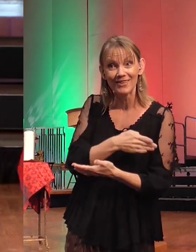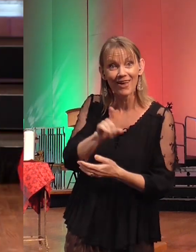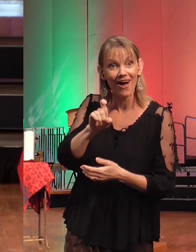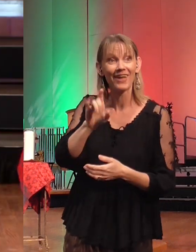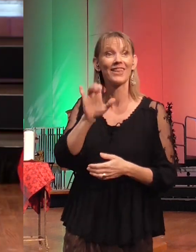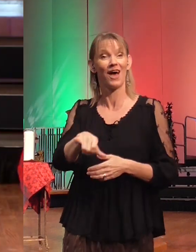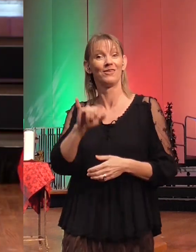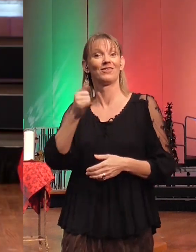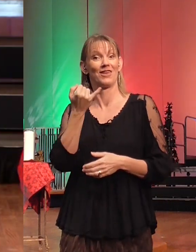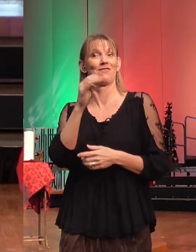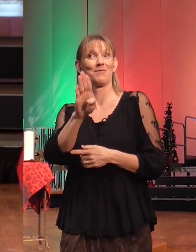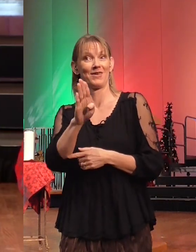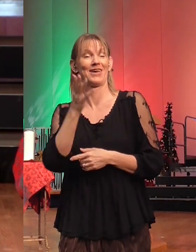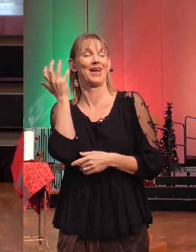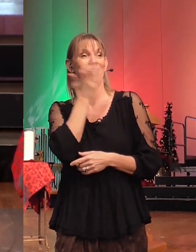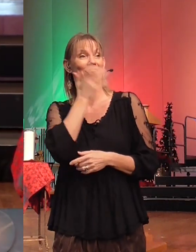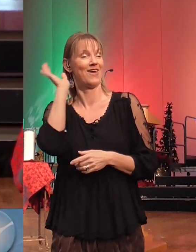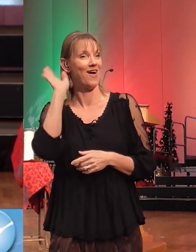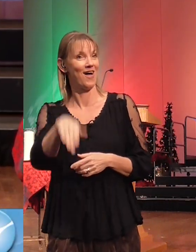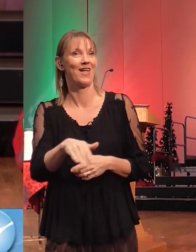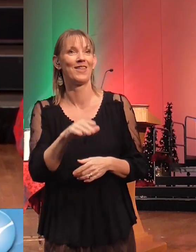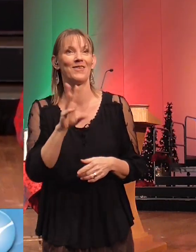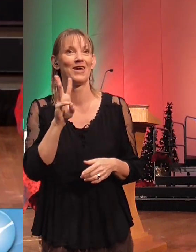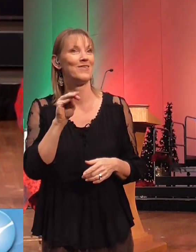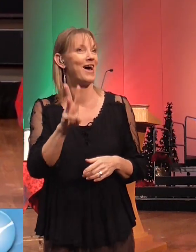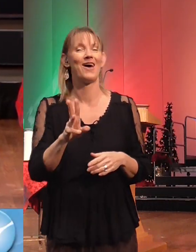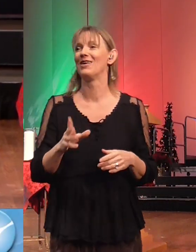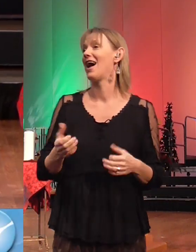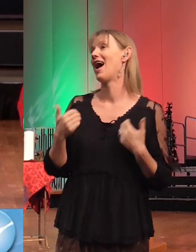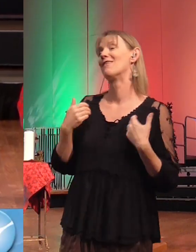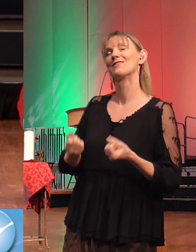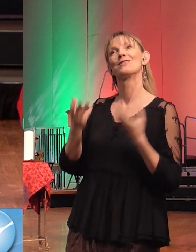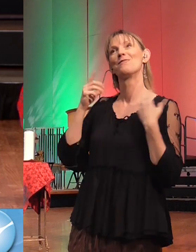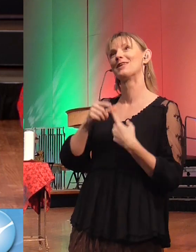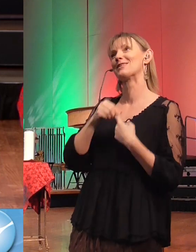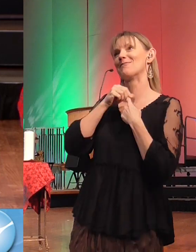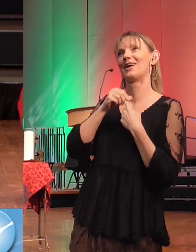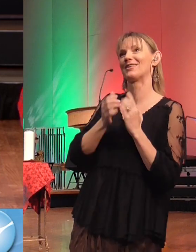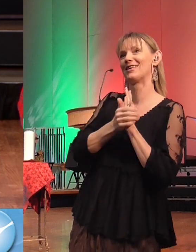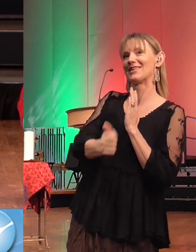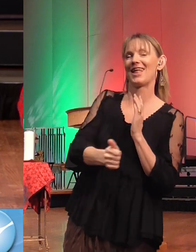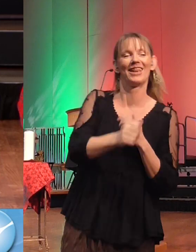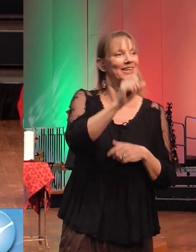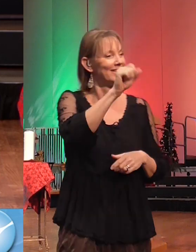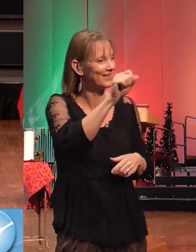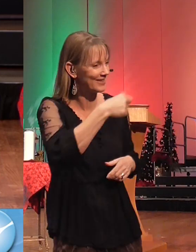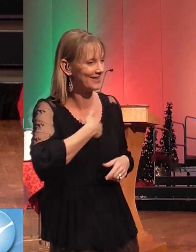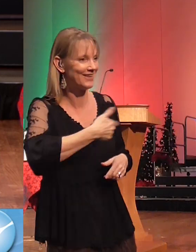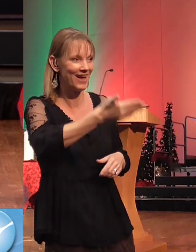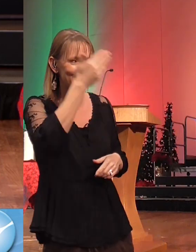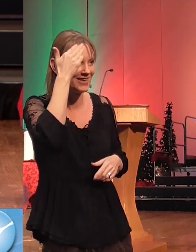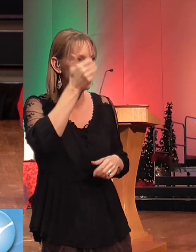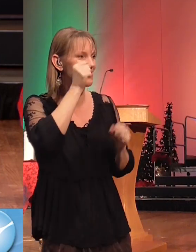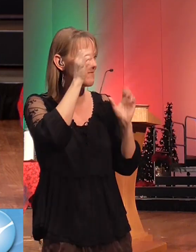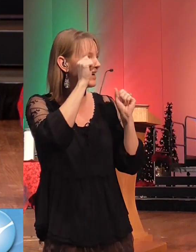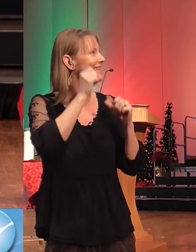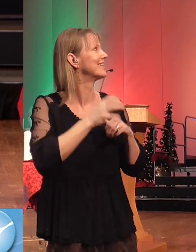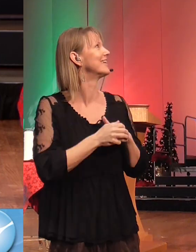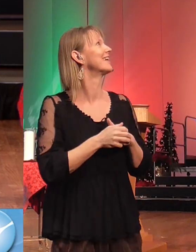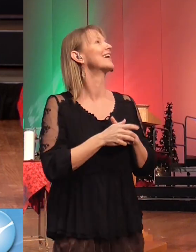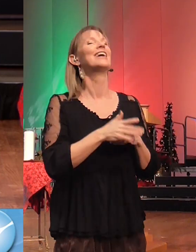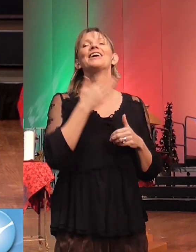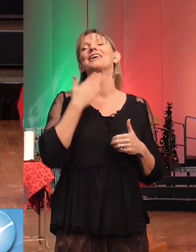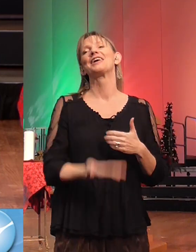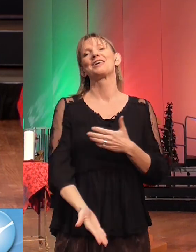her. That was her all the way, baby. So many special talents. I know. So amazing.